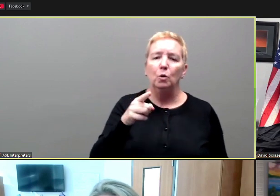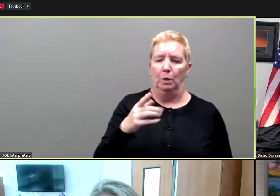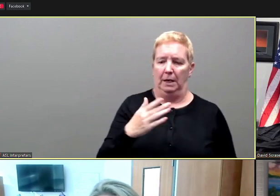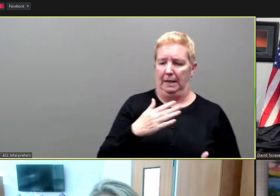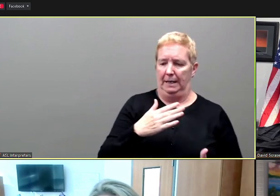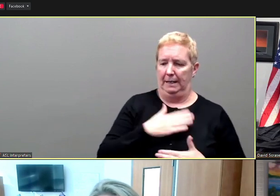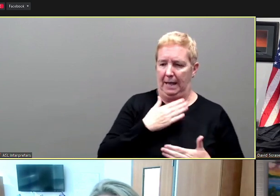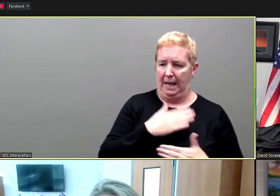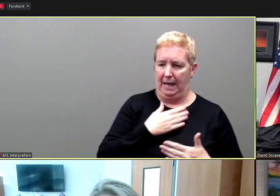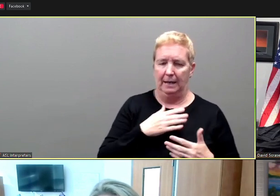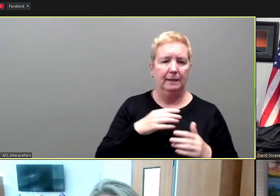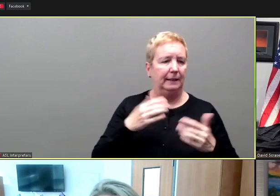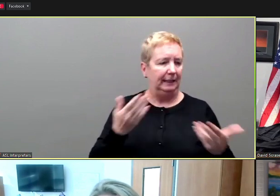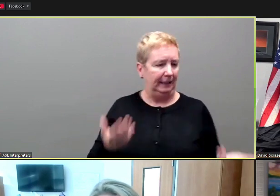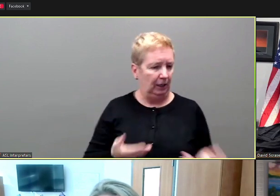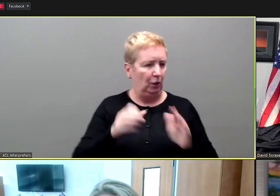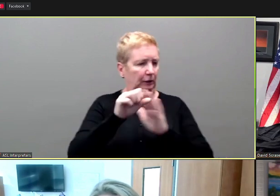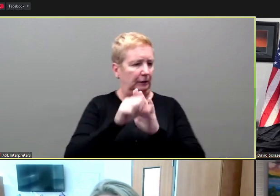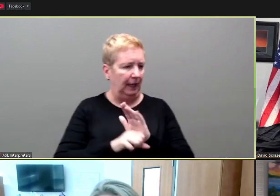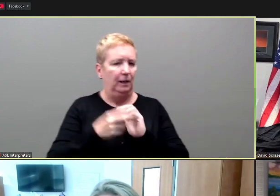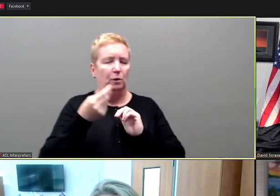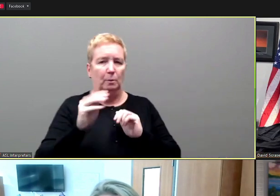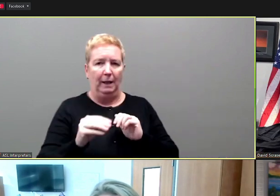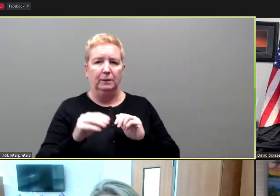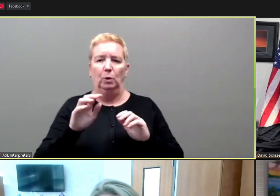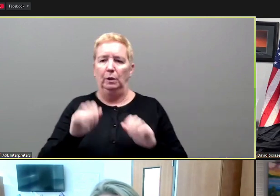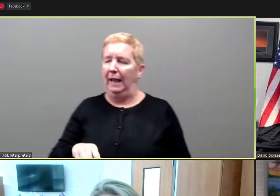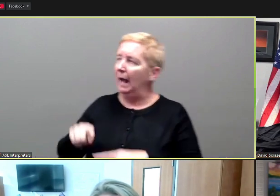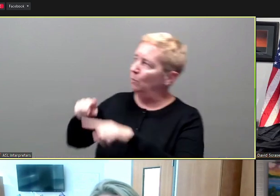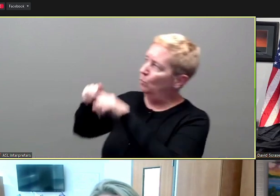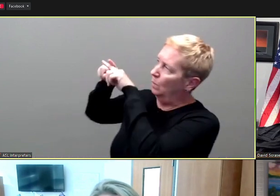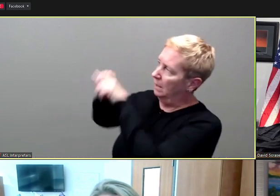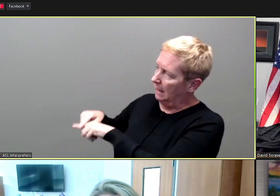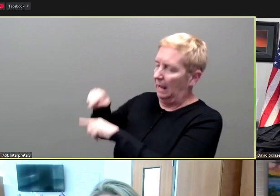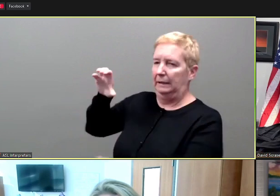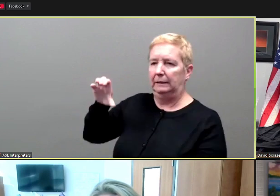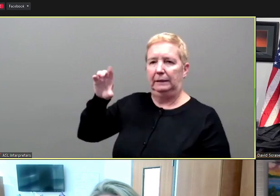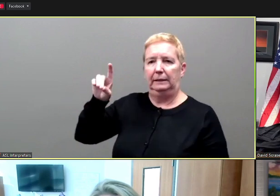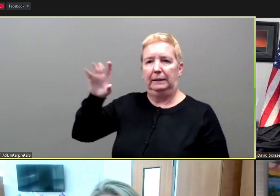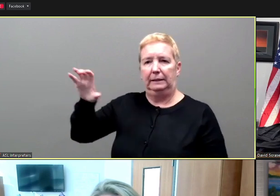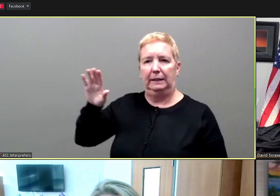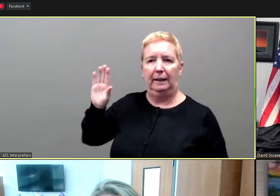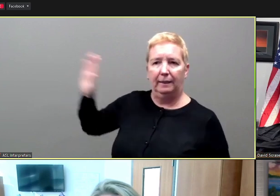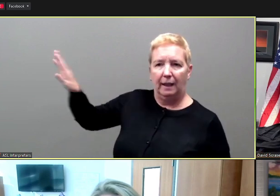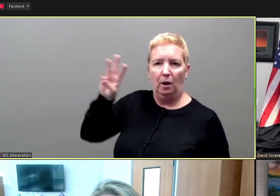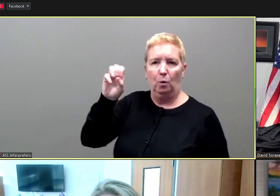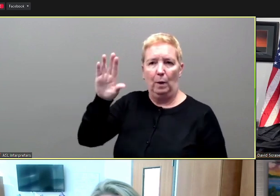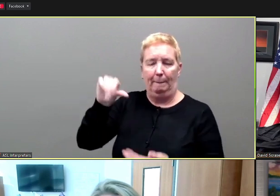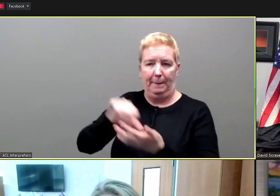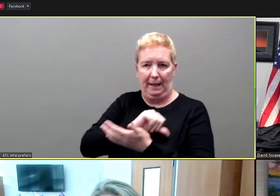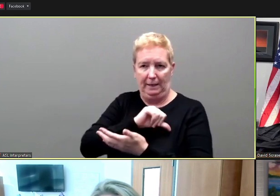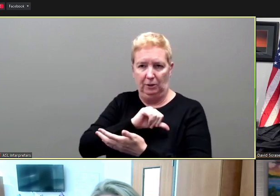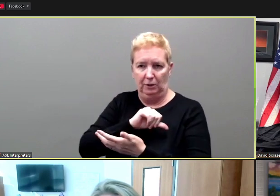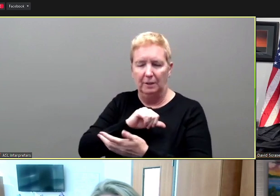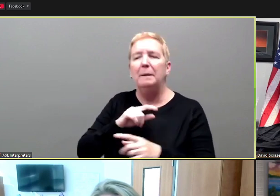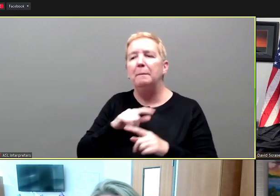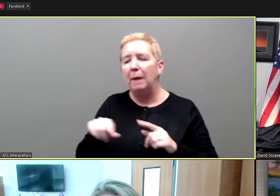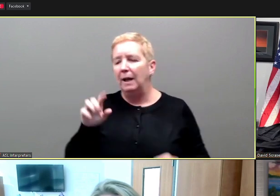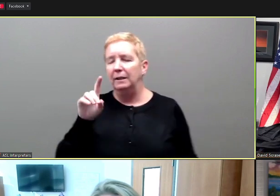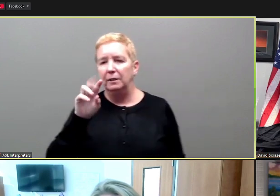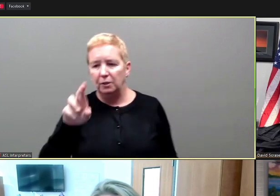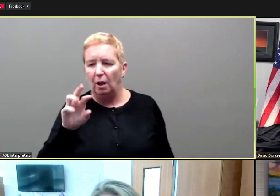and its residents could rely on the CDC website for COVID data, but Dr. Walensky last